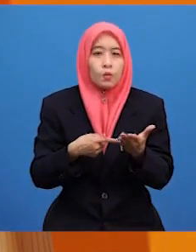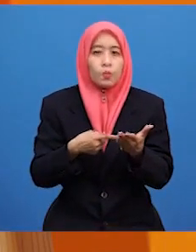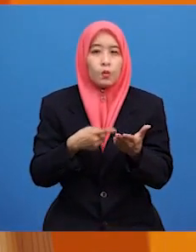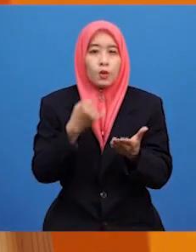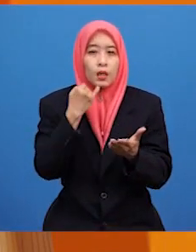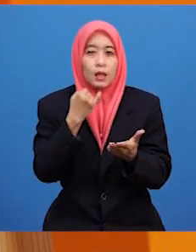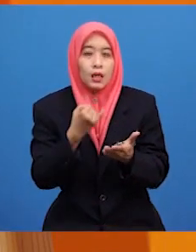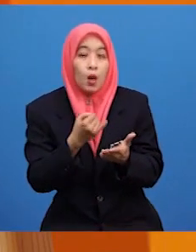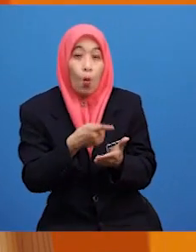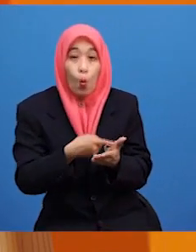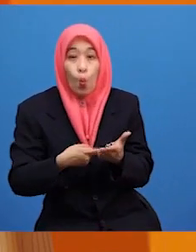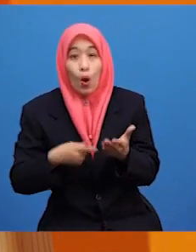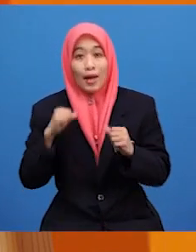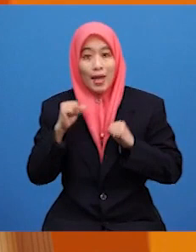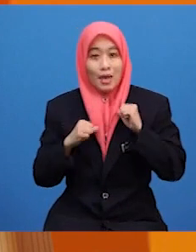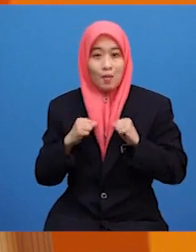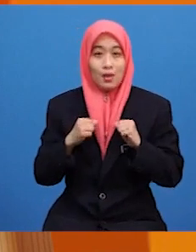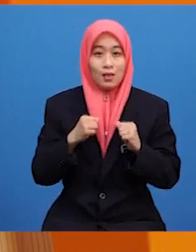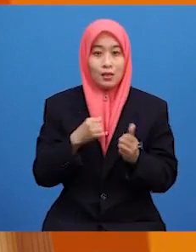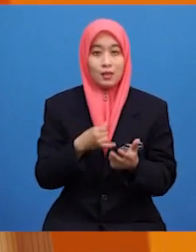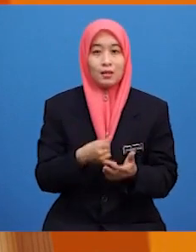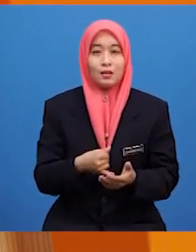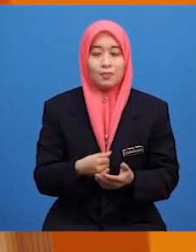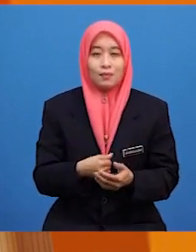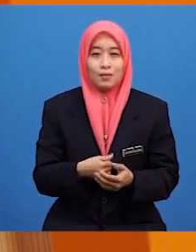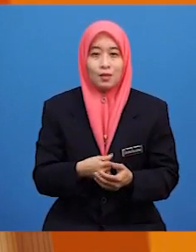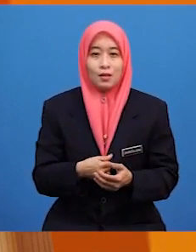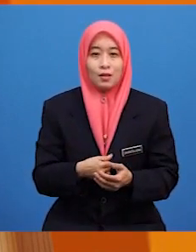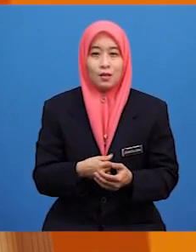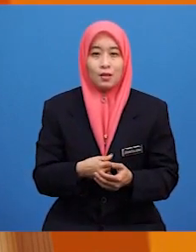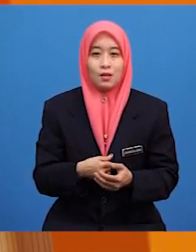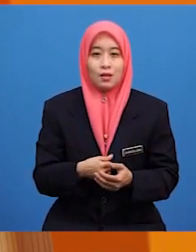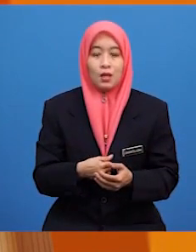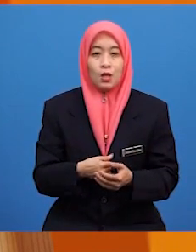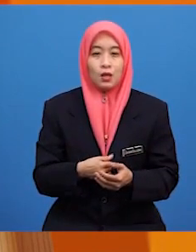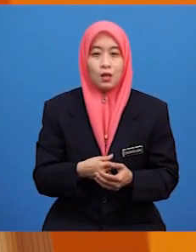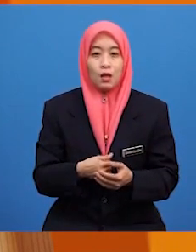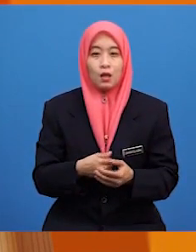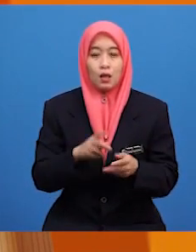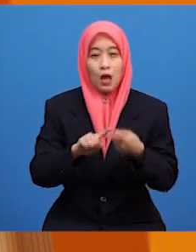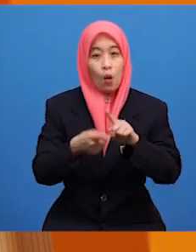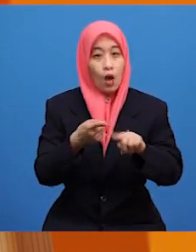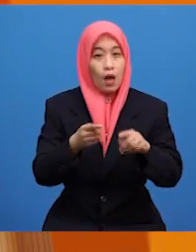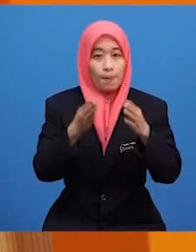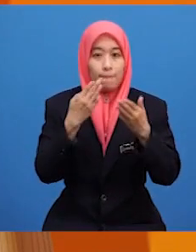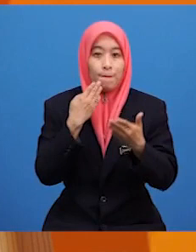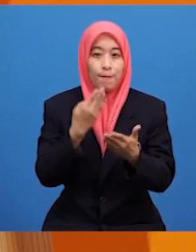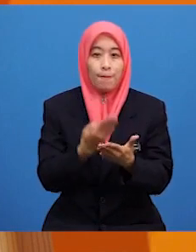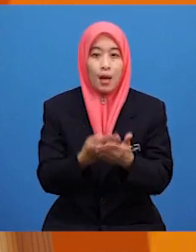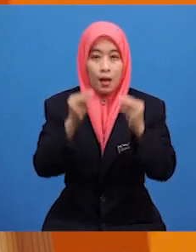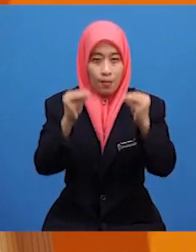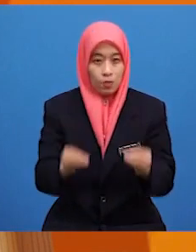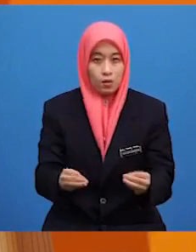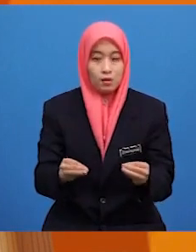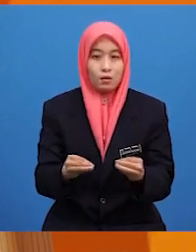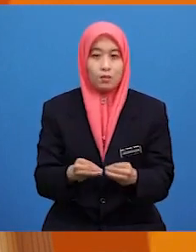What animal is this? They call it the human's best friend. And I think it is